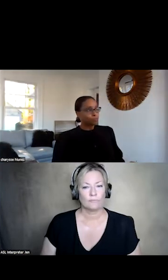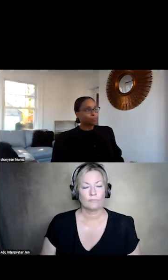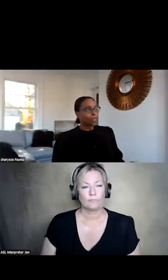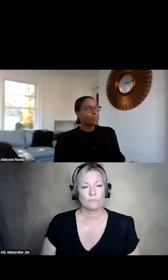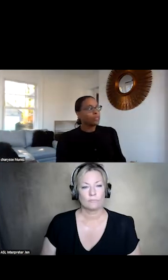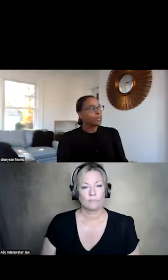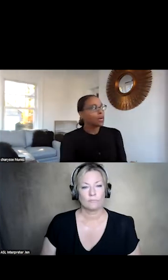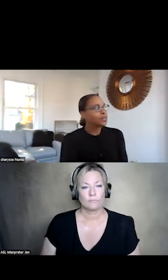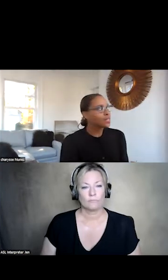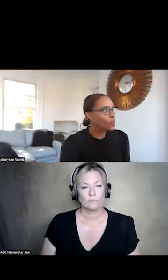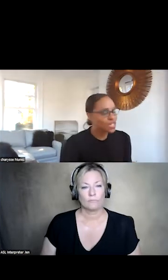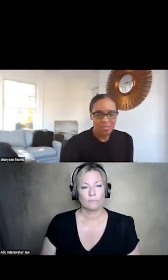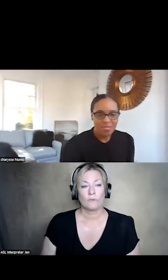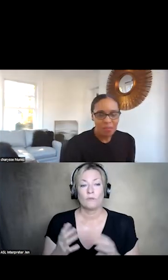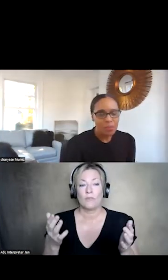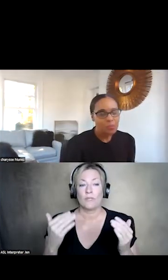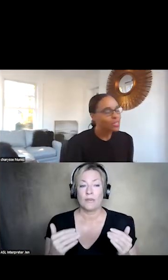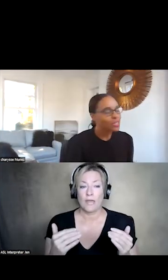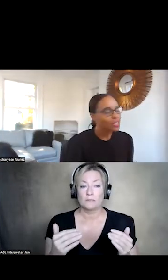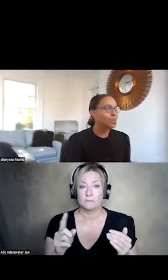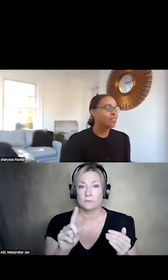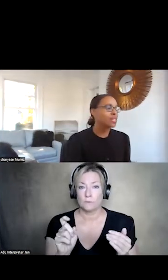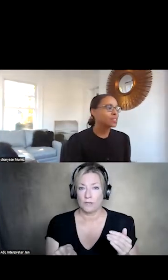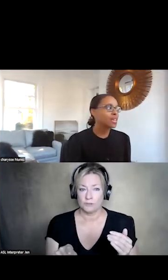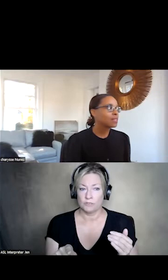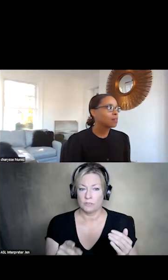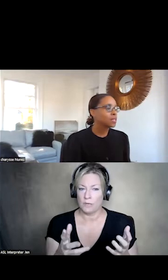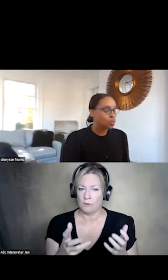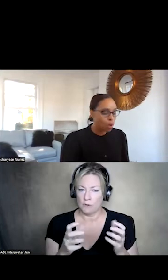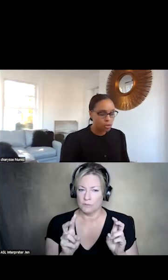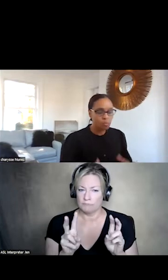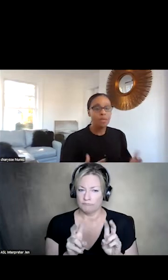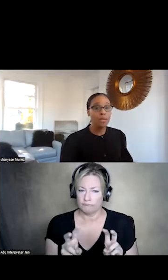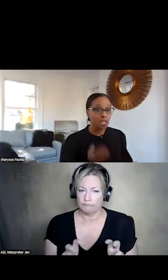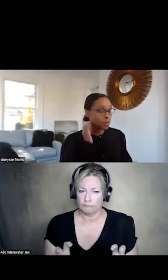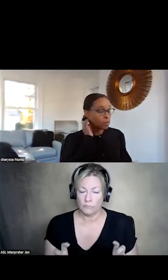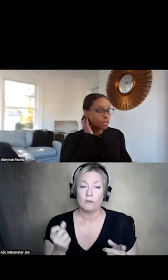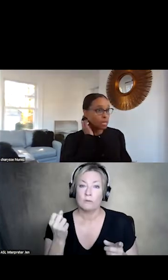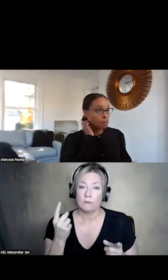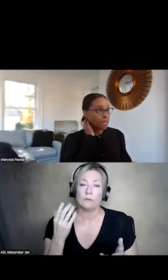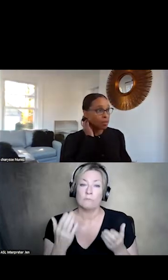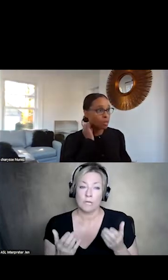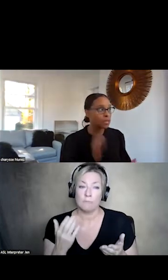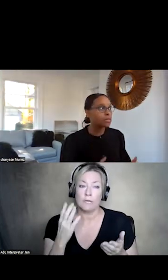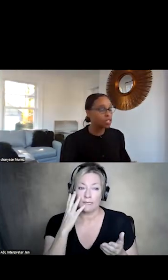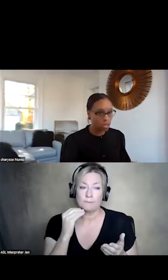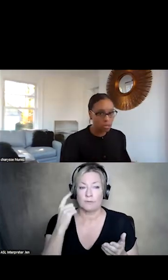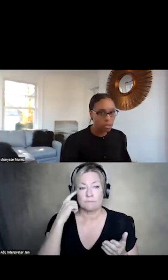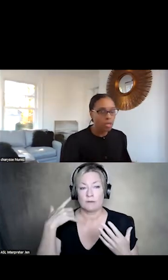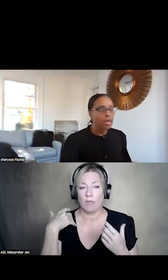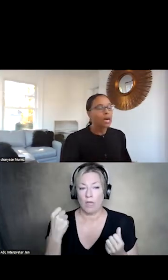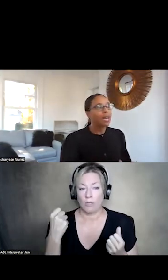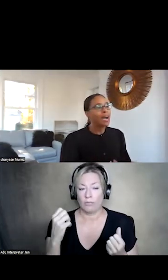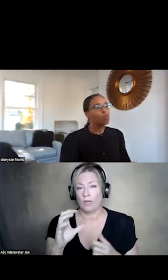So the next question that we wanted to get an understanding of is, while you may be experiencing a mental health